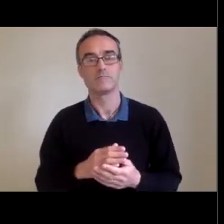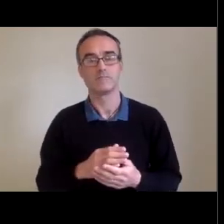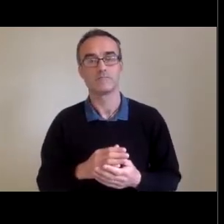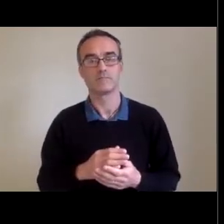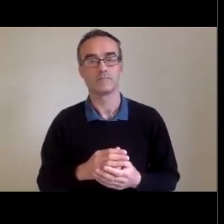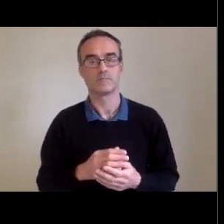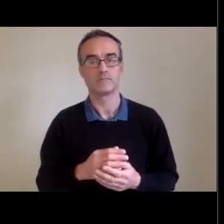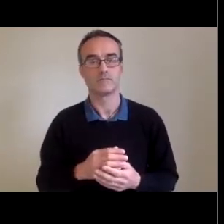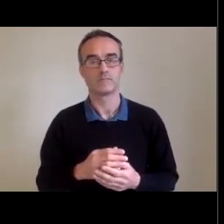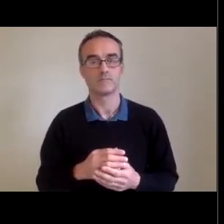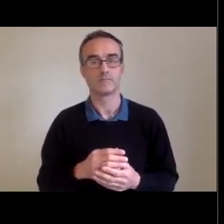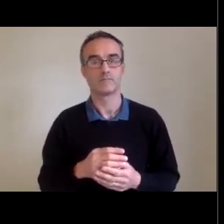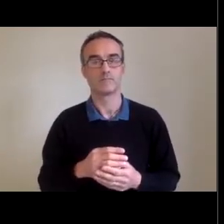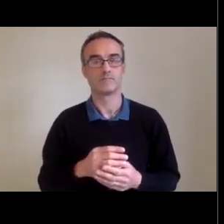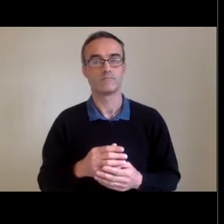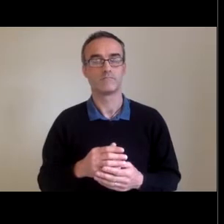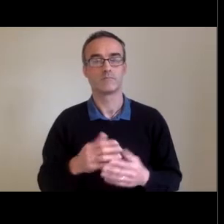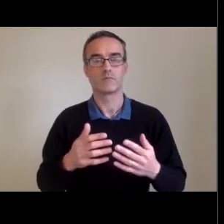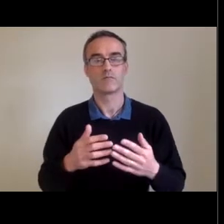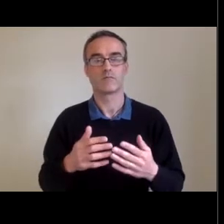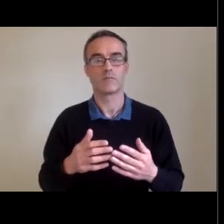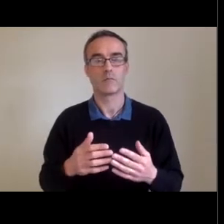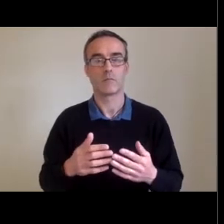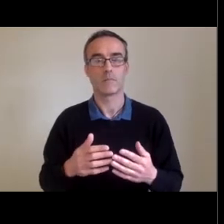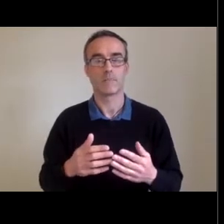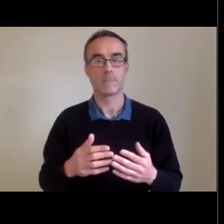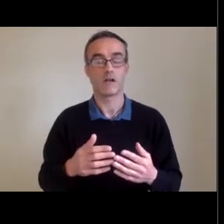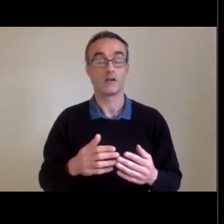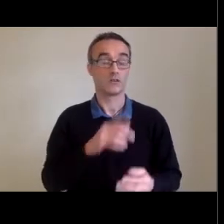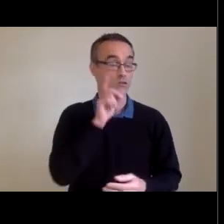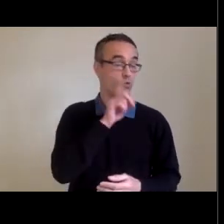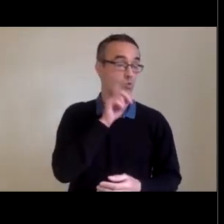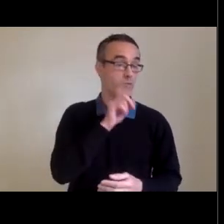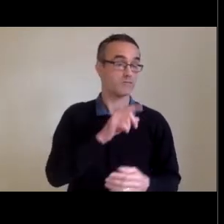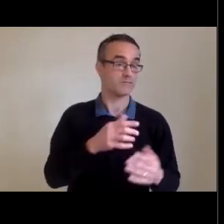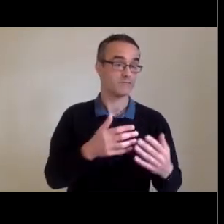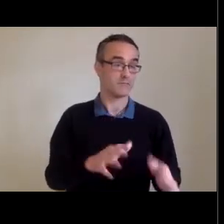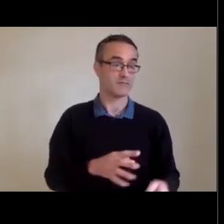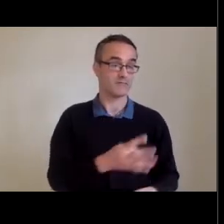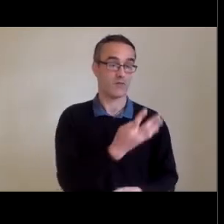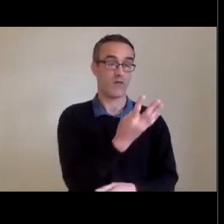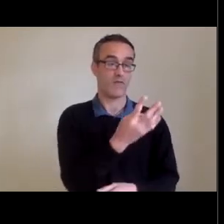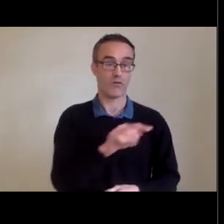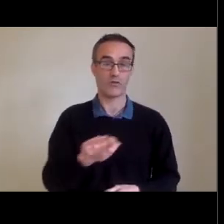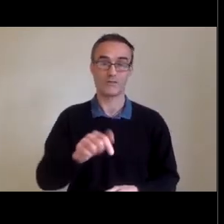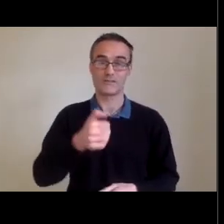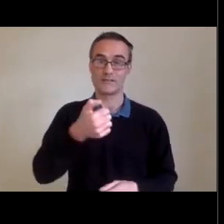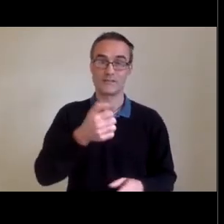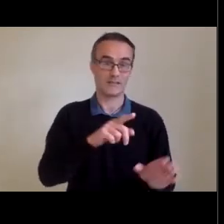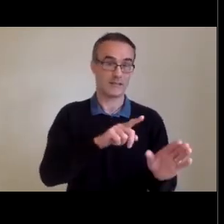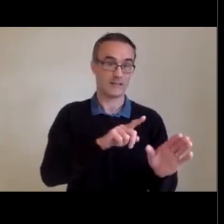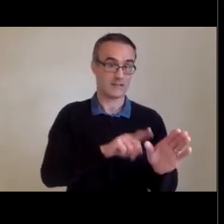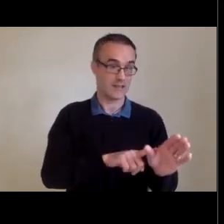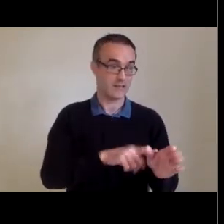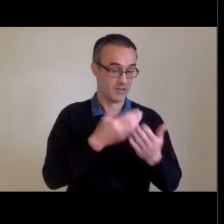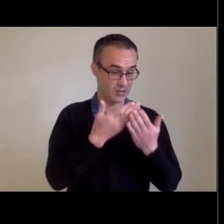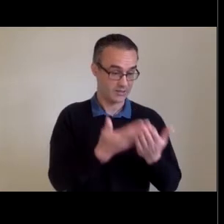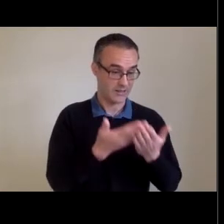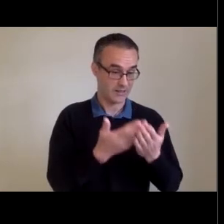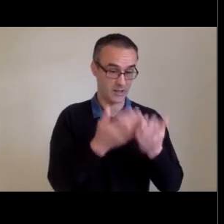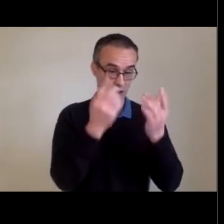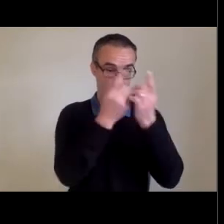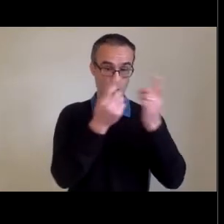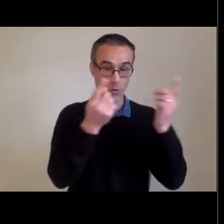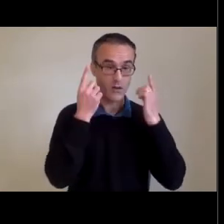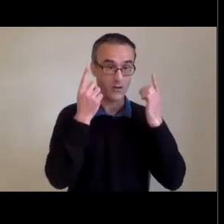4 to 6 years to graduate, there is the need for them to practice what they have studied. If this is